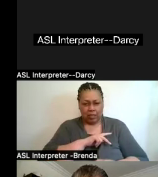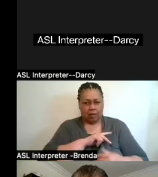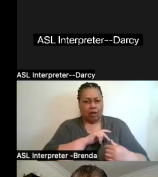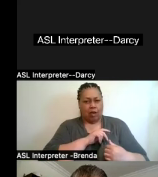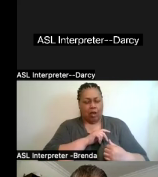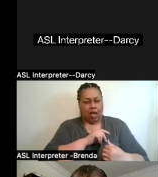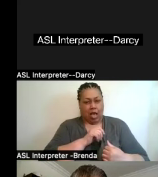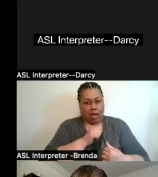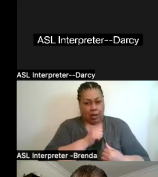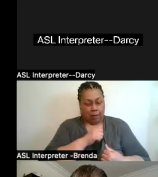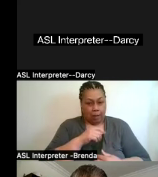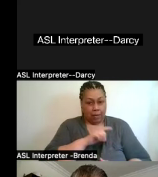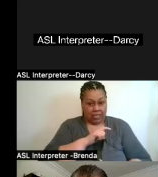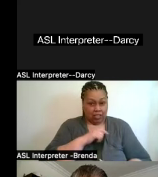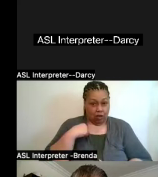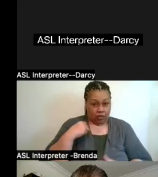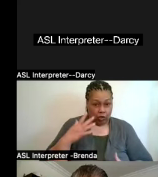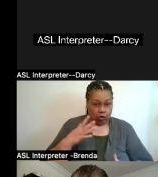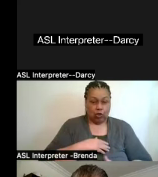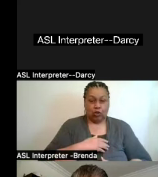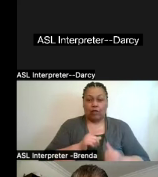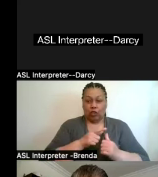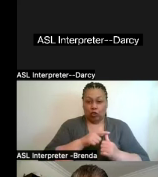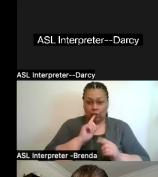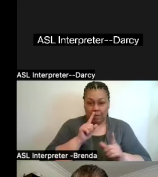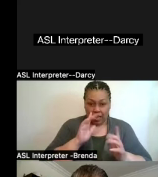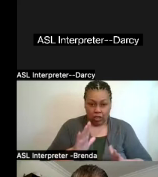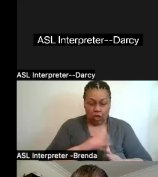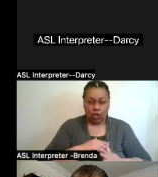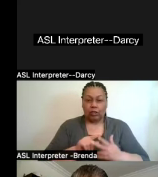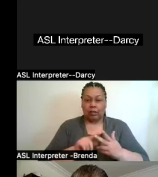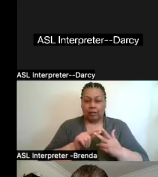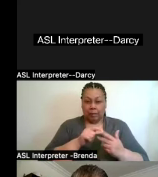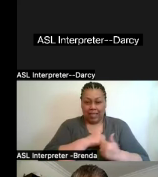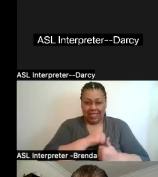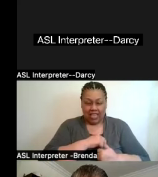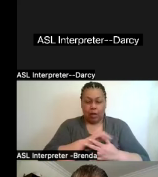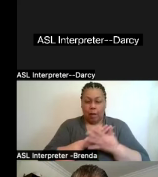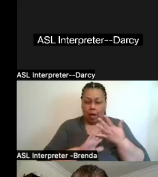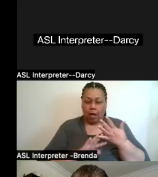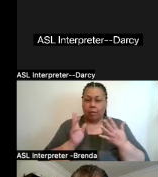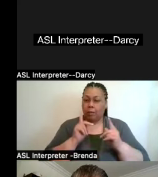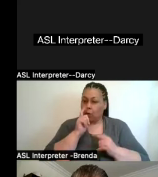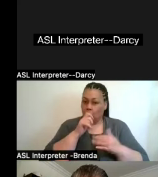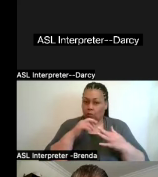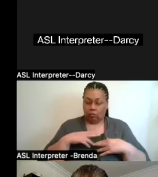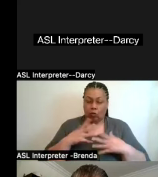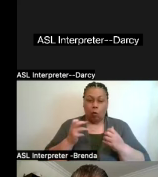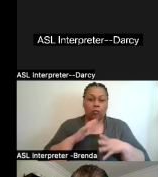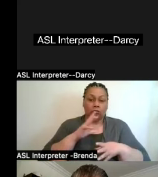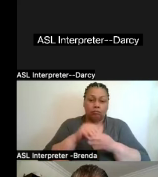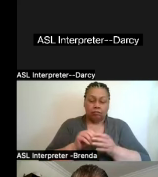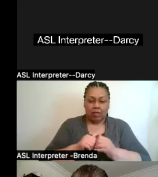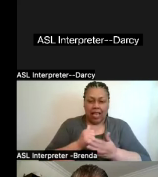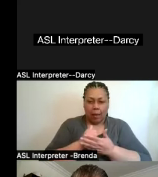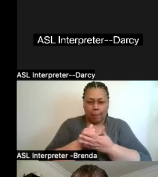first responders, military, and just really eager civilians that want to get out there and help people. We do use ICS and NIMS,